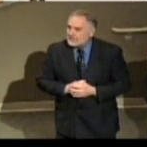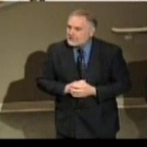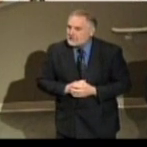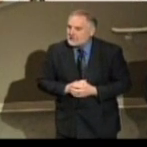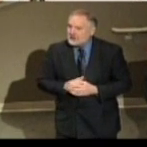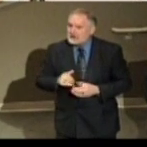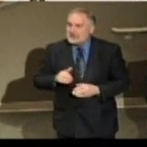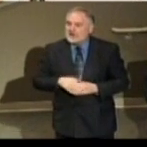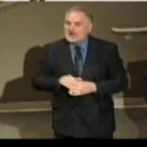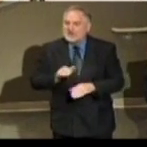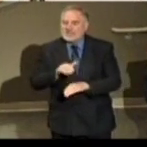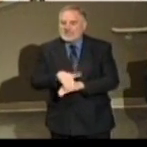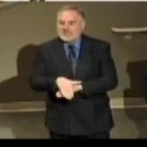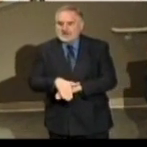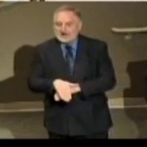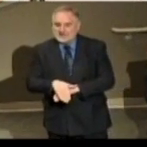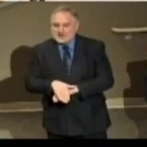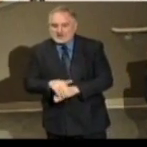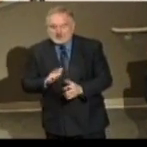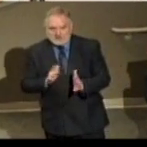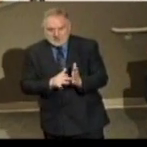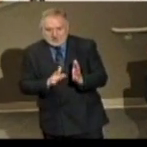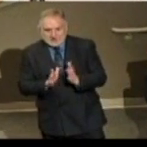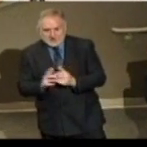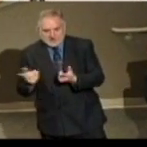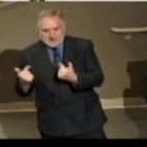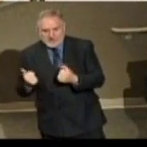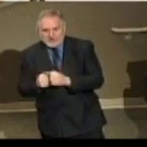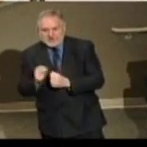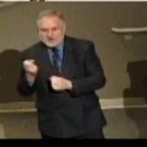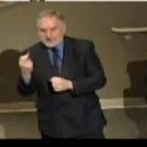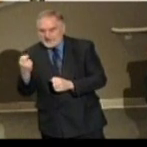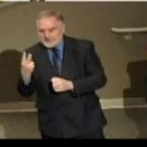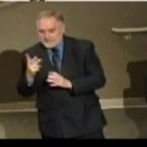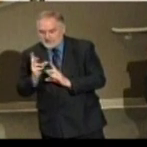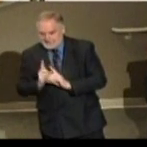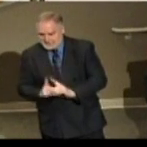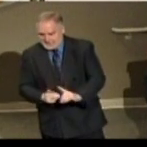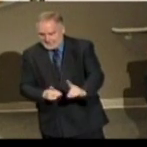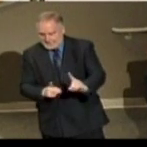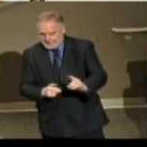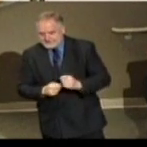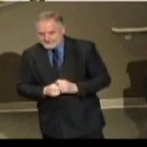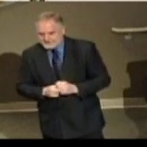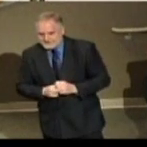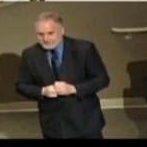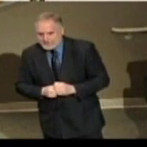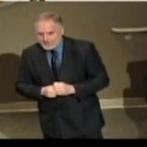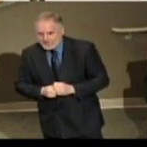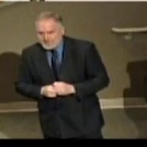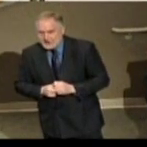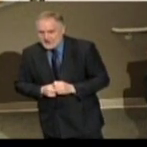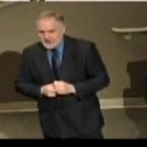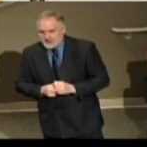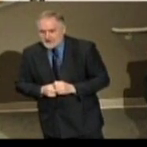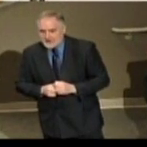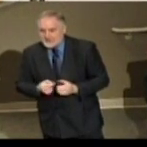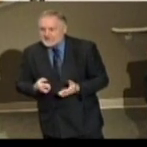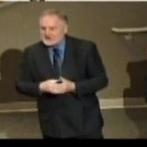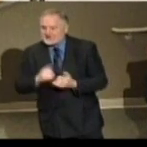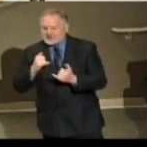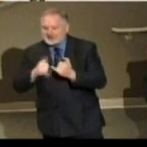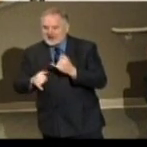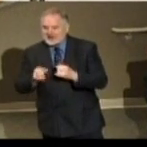And in the evening, he, that's Jesus, cometh with the 12. Now, they're at what we oft refer to as the Last